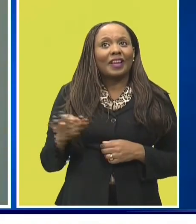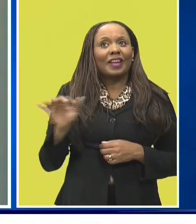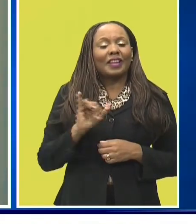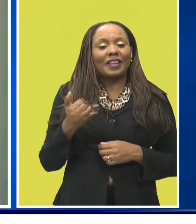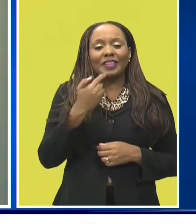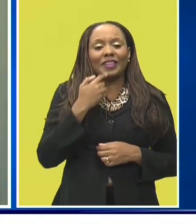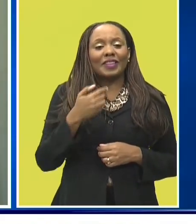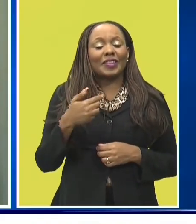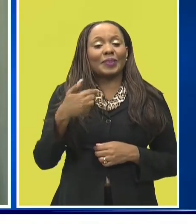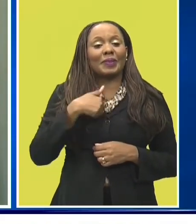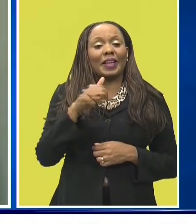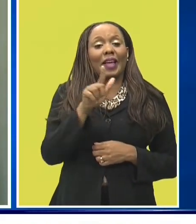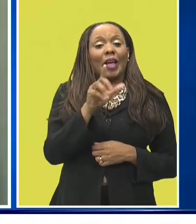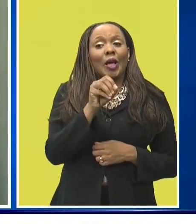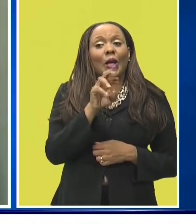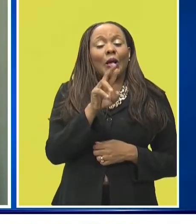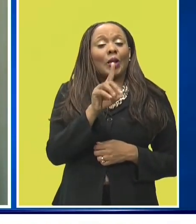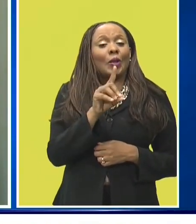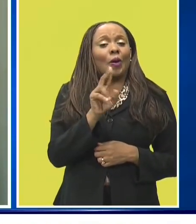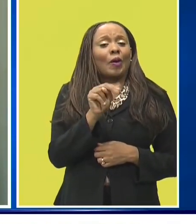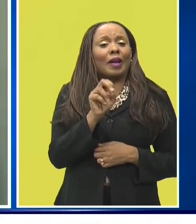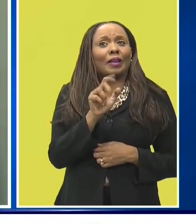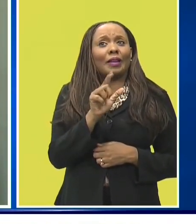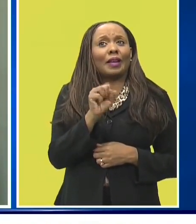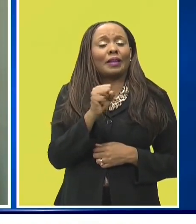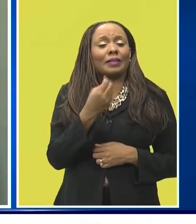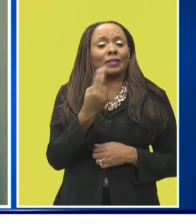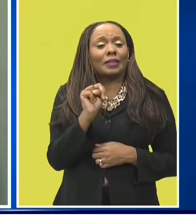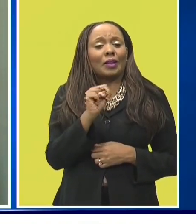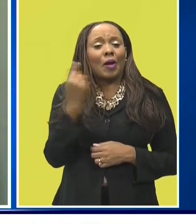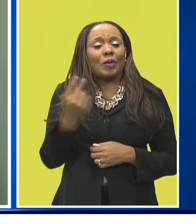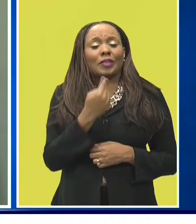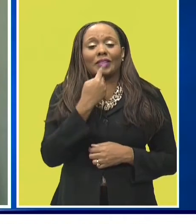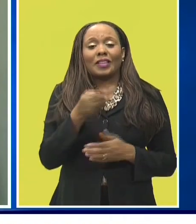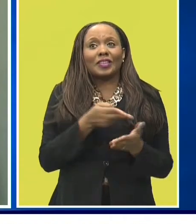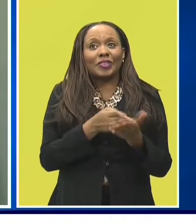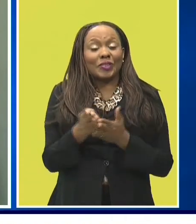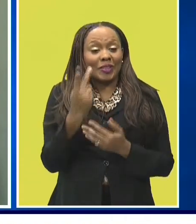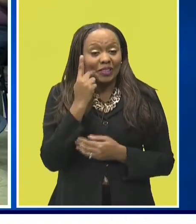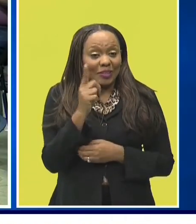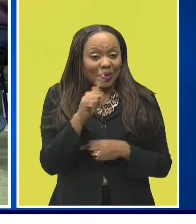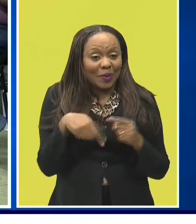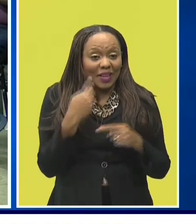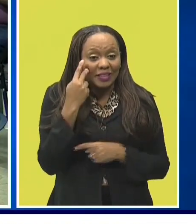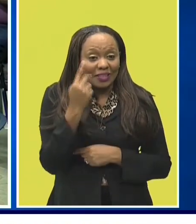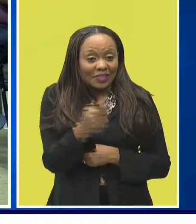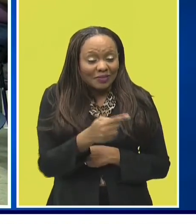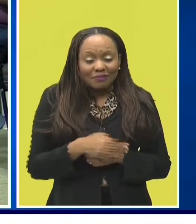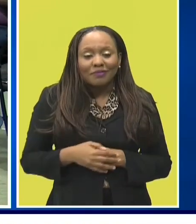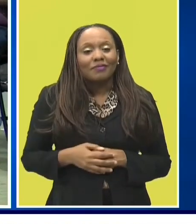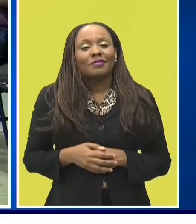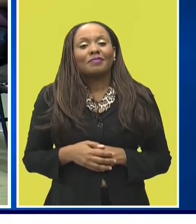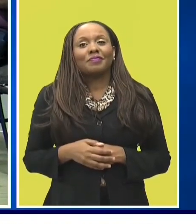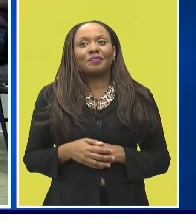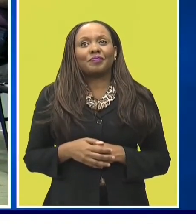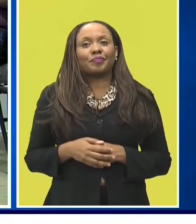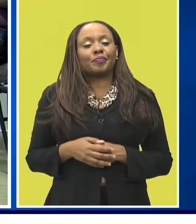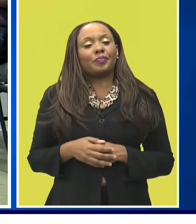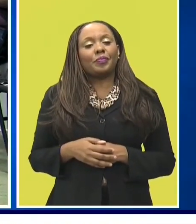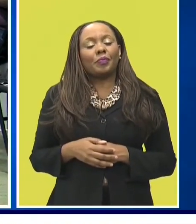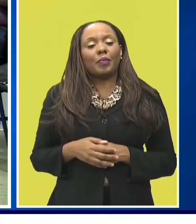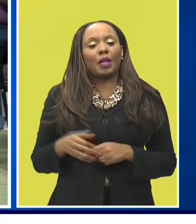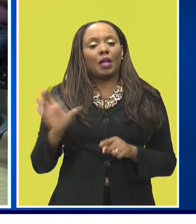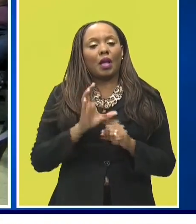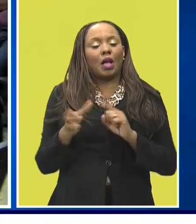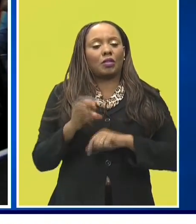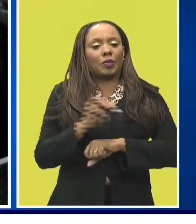Lord Nelson tells the truth. See you when I see you. The event is being held under the patronage of